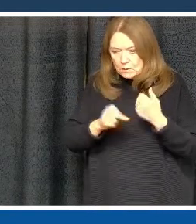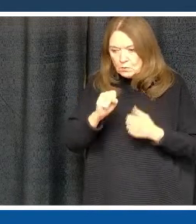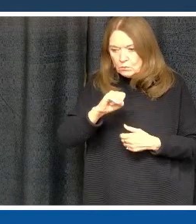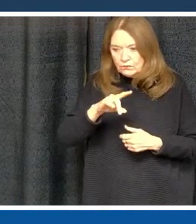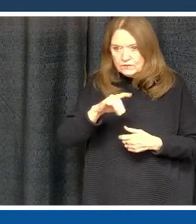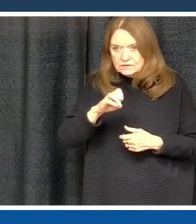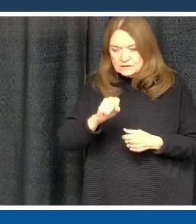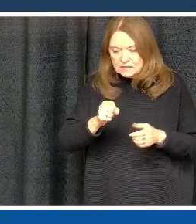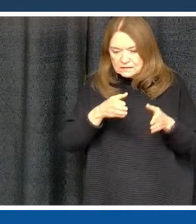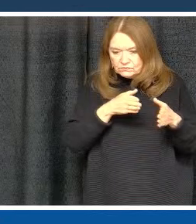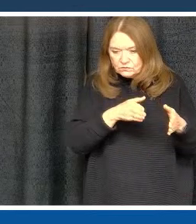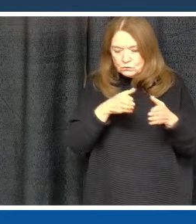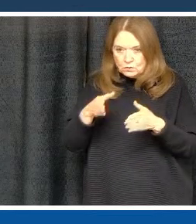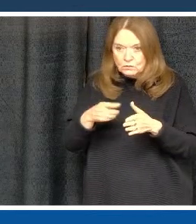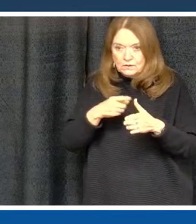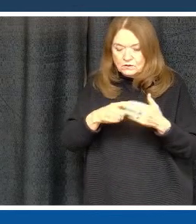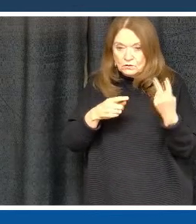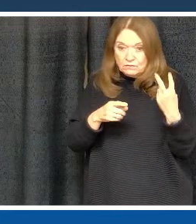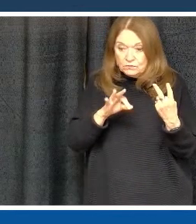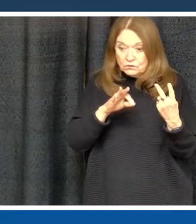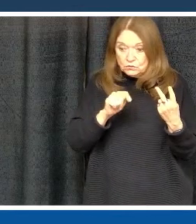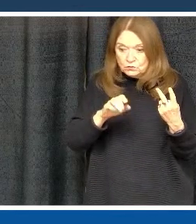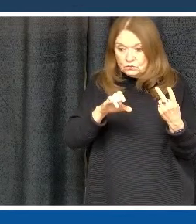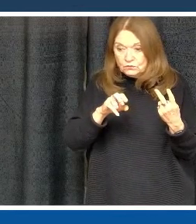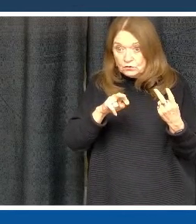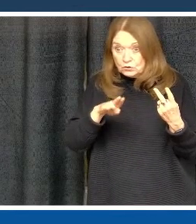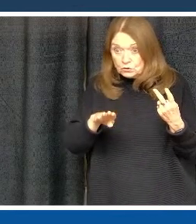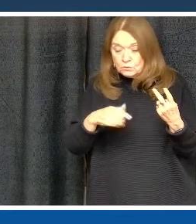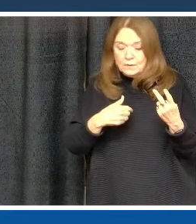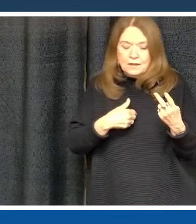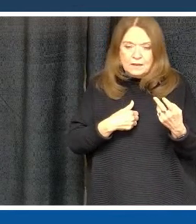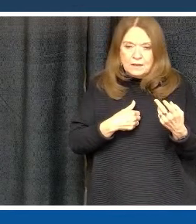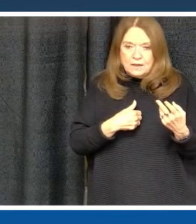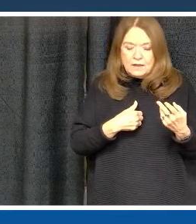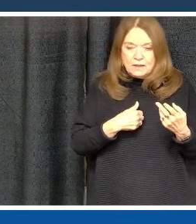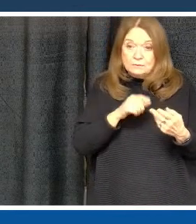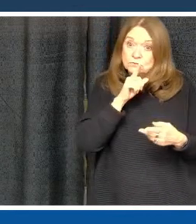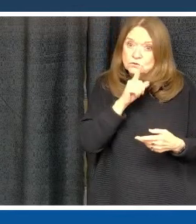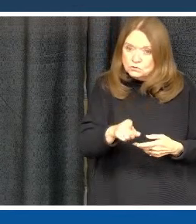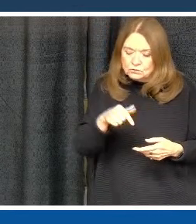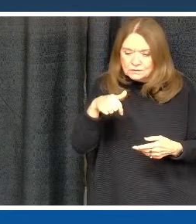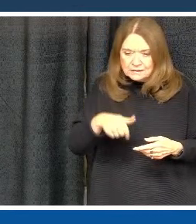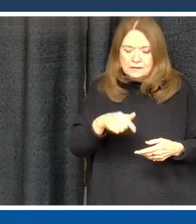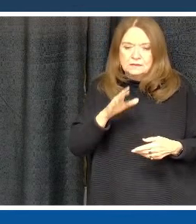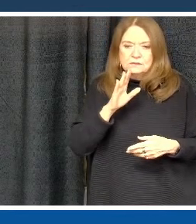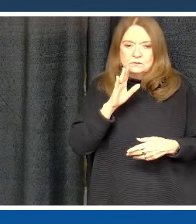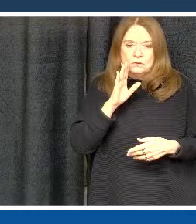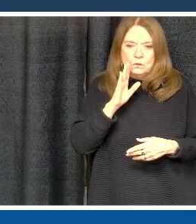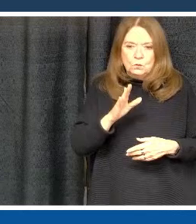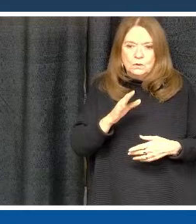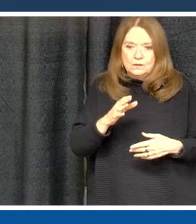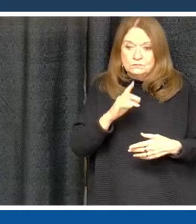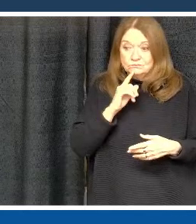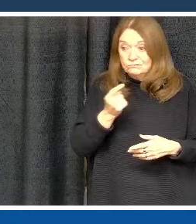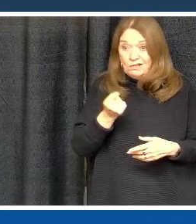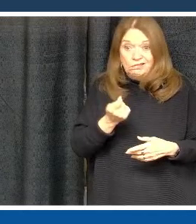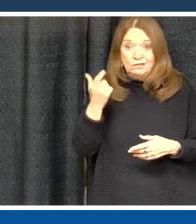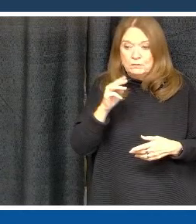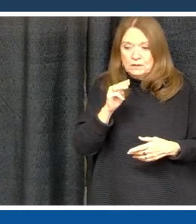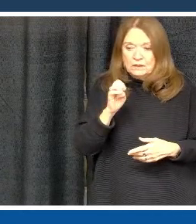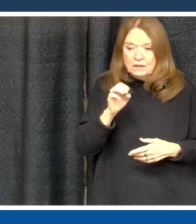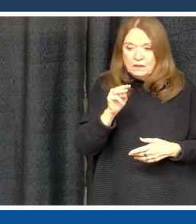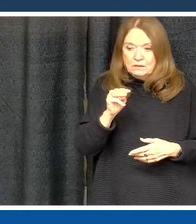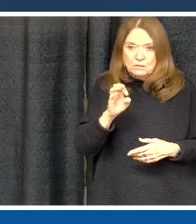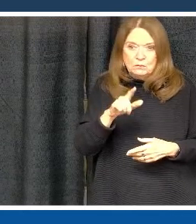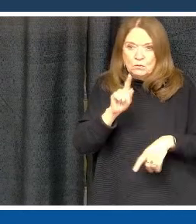got the 2-foot curb that goes in there. I am quite certain this would essentially eliminate Memorial from even